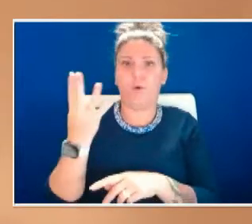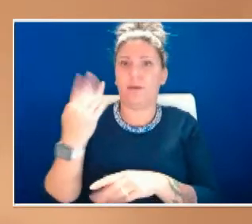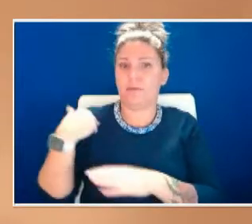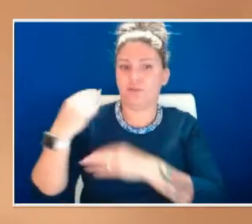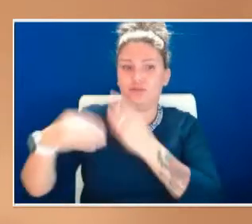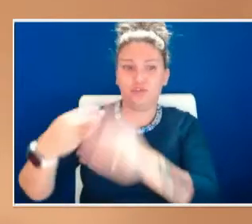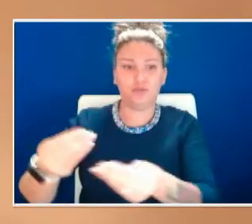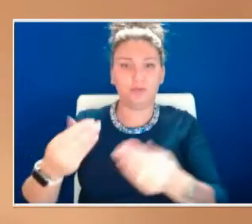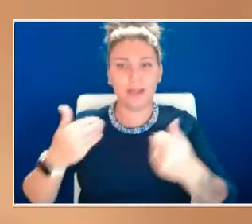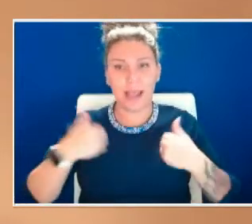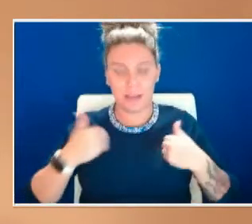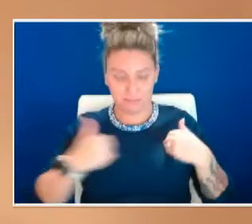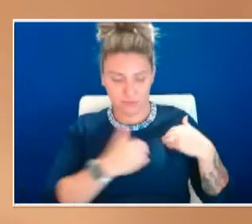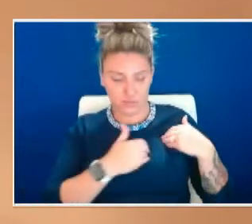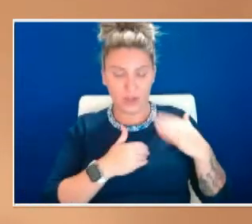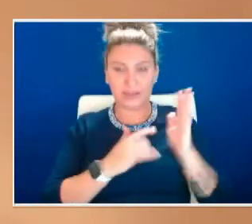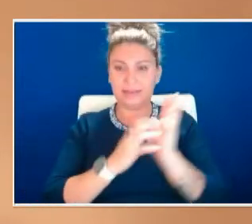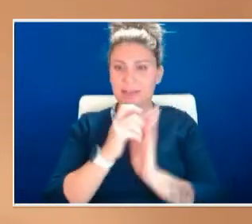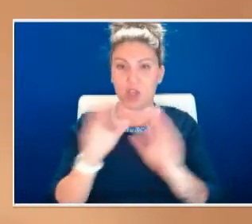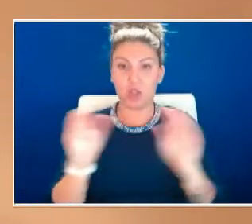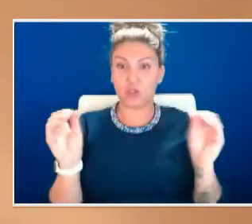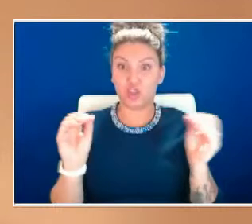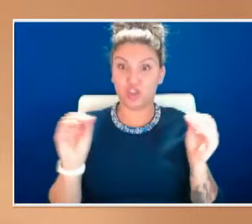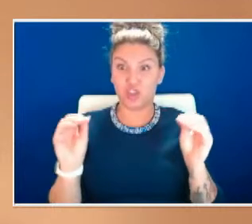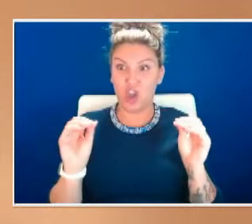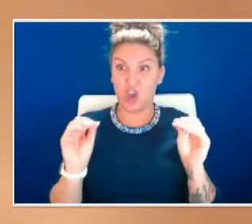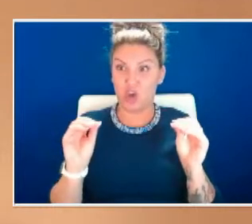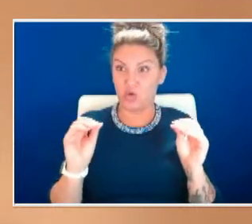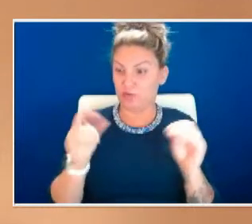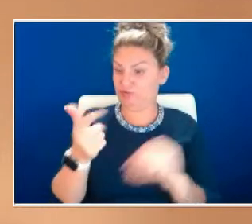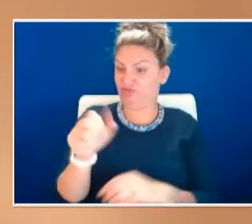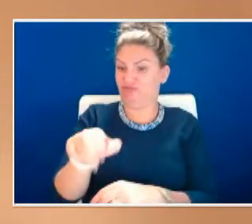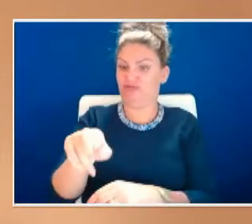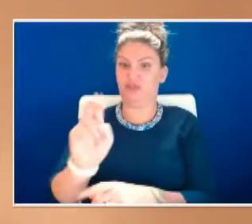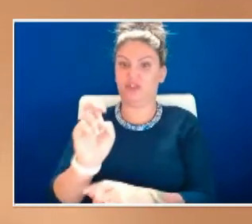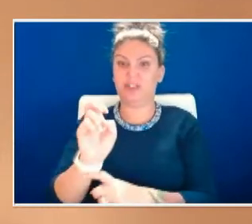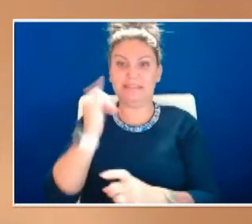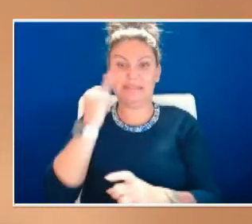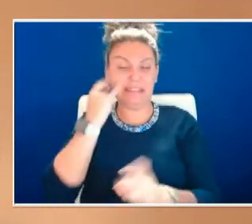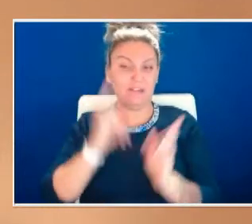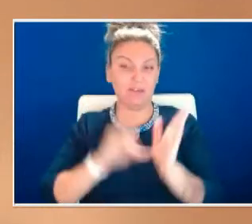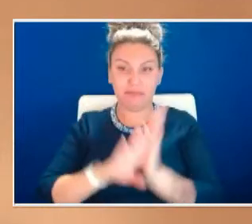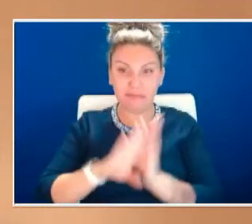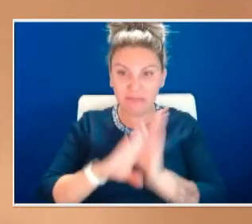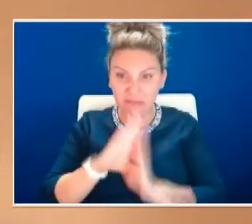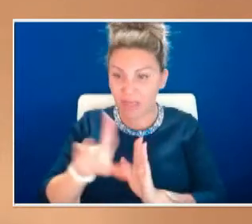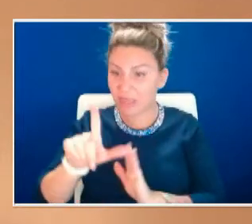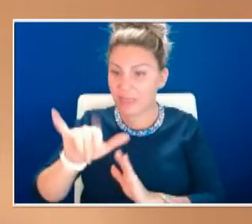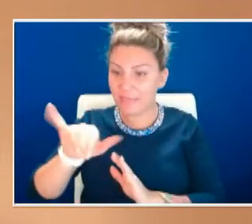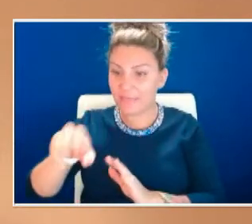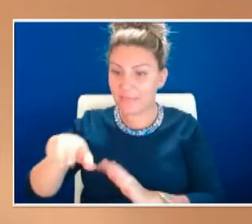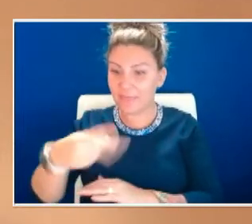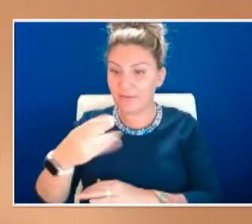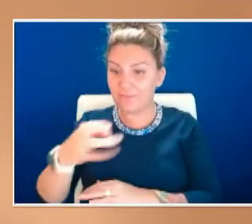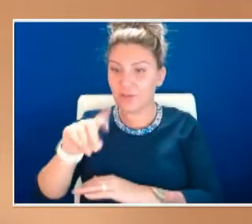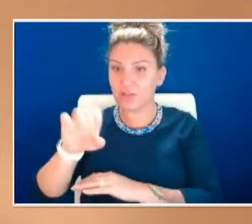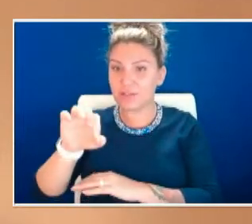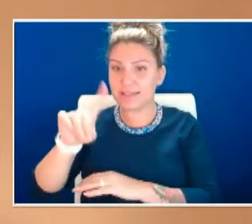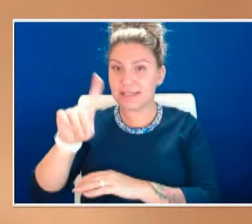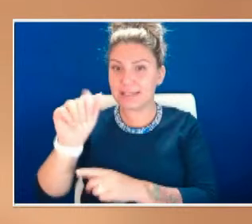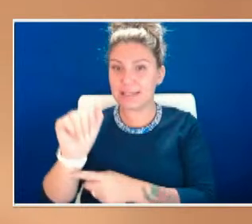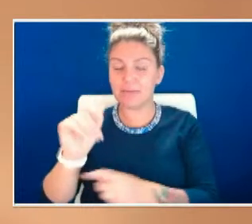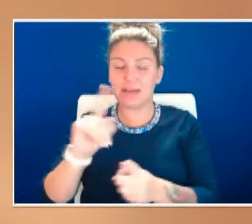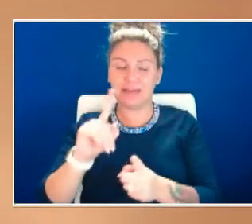absolutely no familiar, meaning no genetic component to whether you develop lymphedema or not. It is simply whether or not the body is able